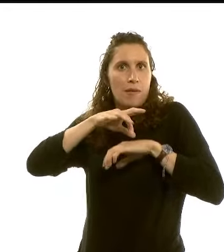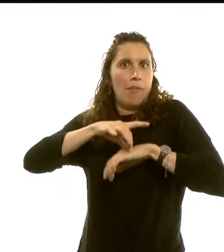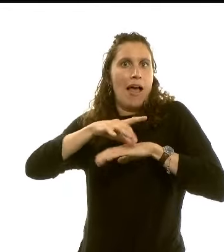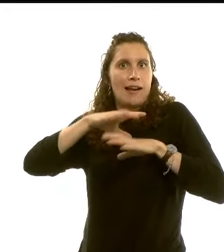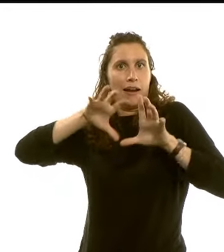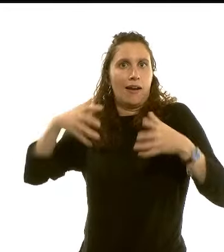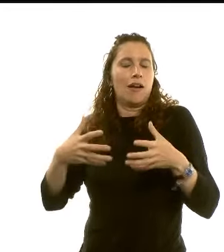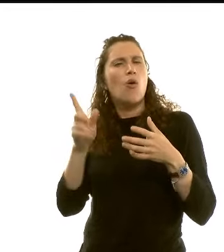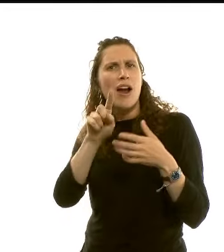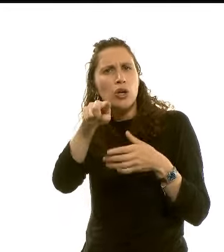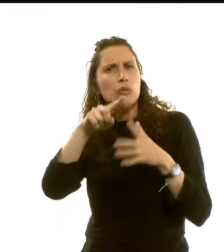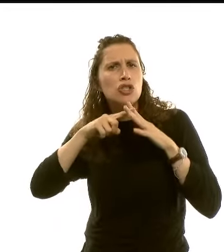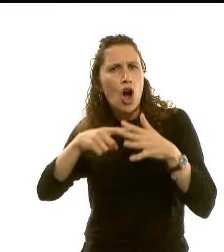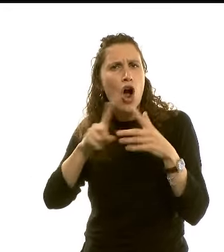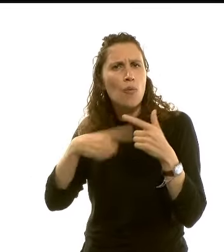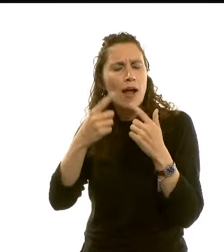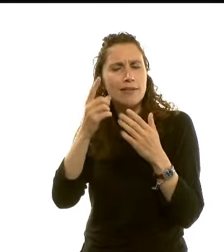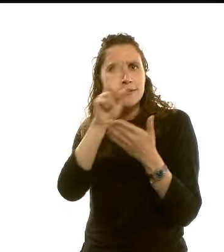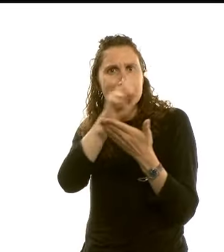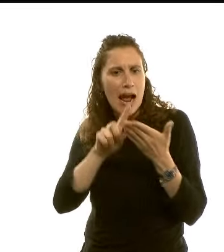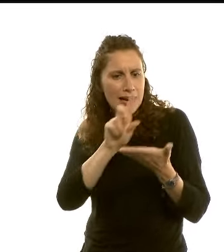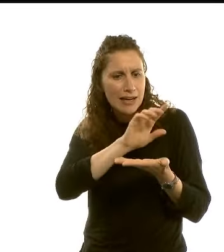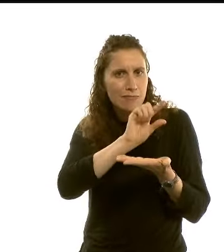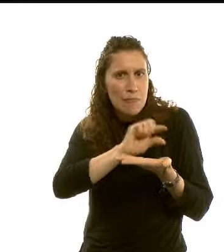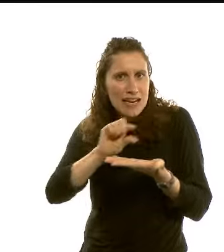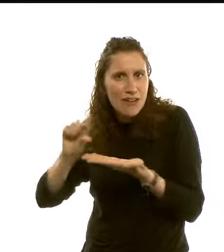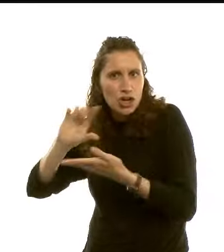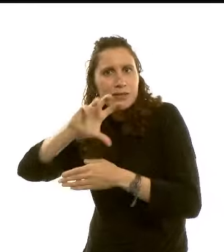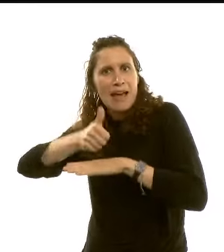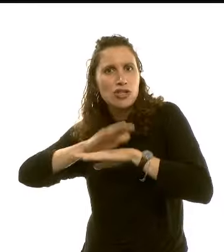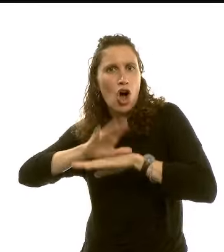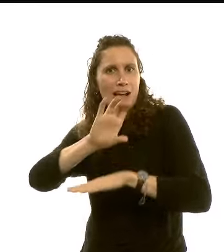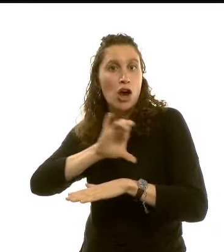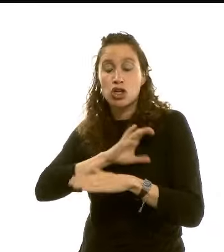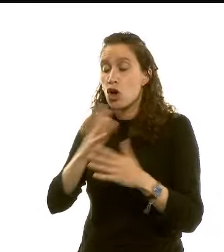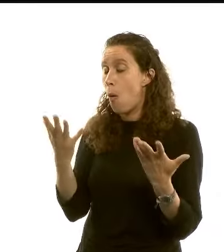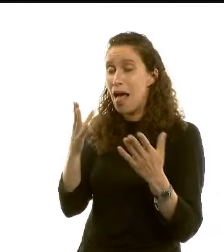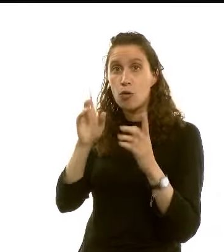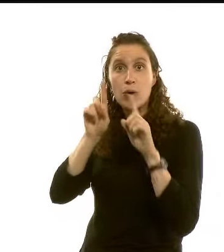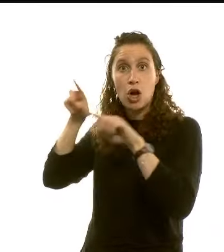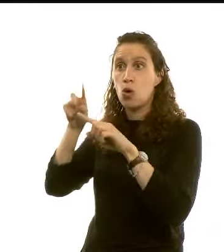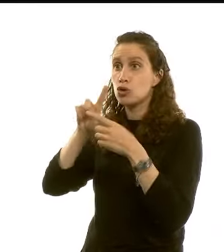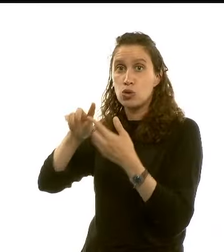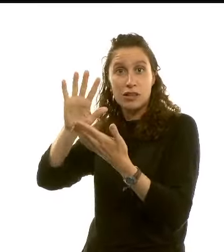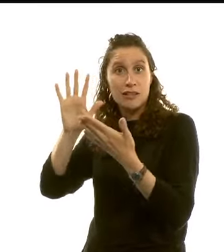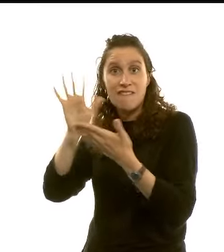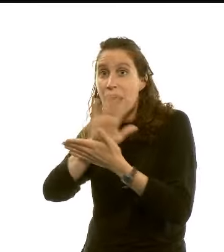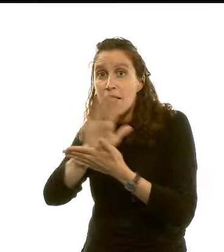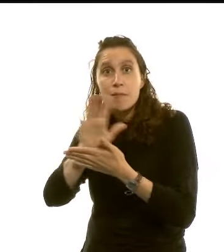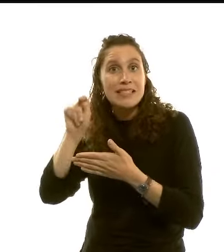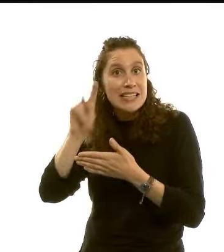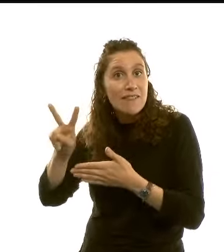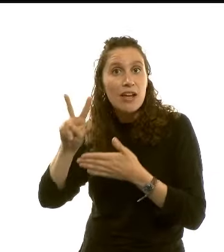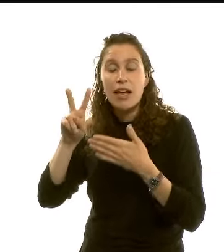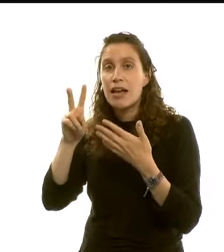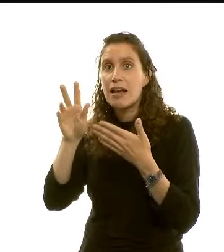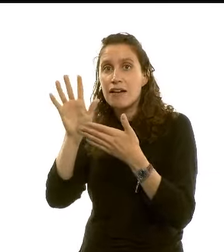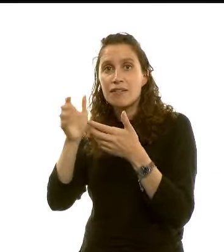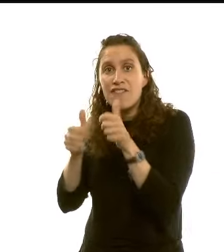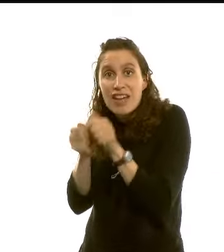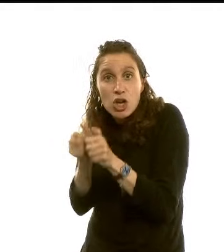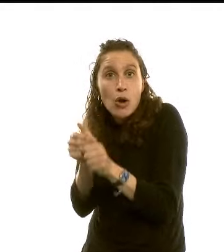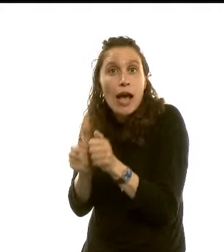start when you're designing minifigures based on them? Yeah, well, we're going right to the source, the movies, the TV shows, and the video